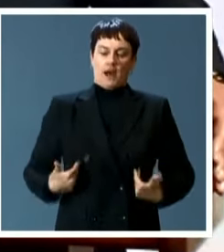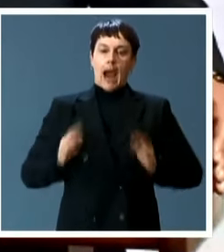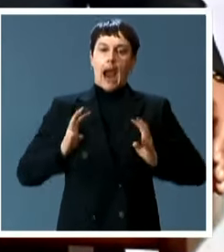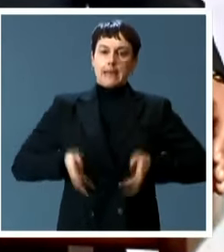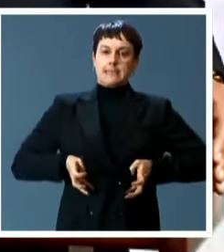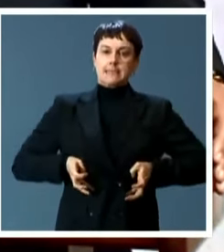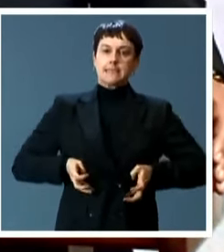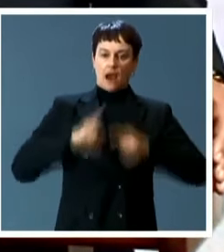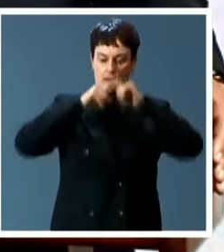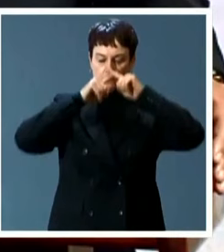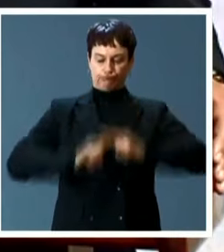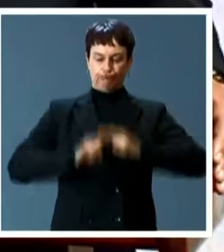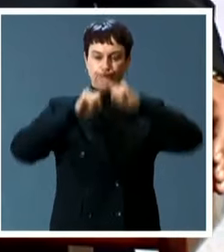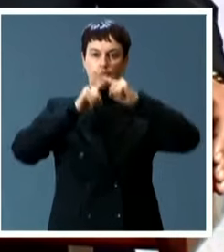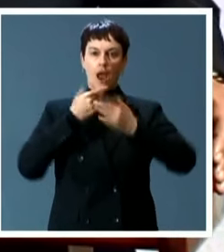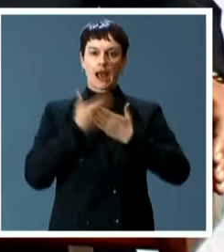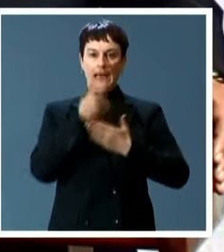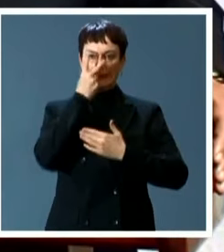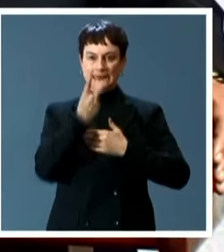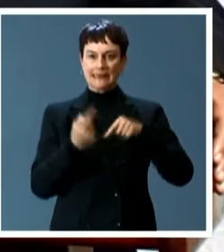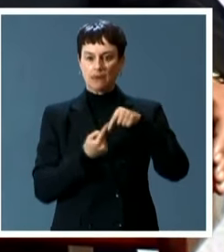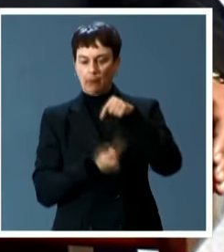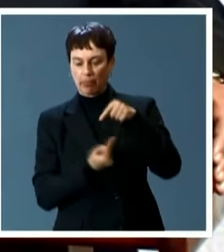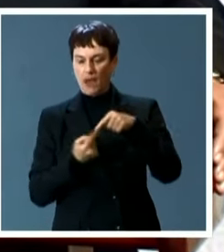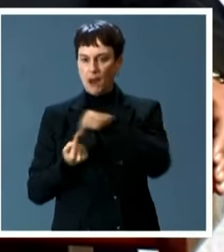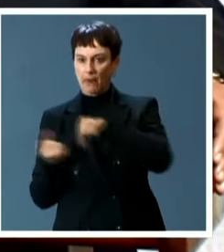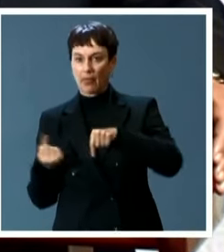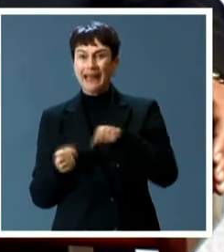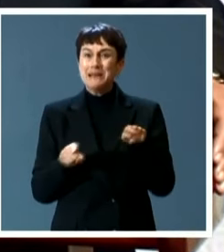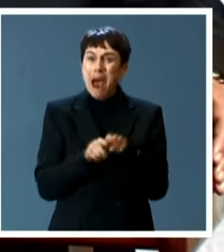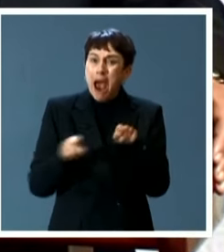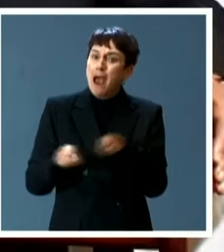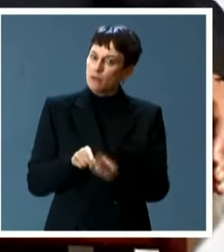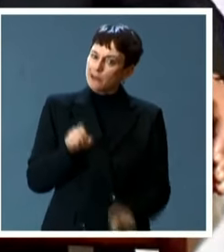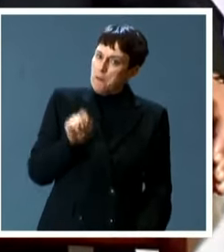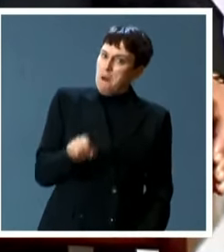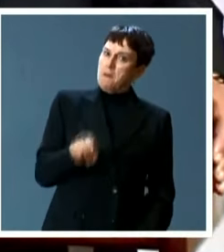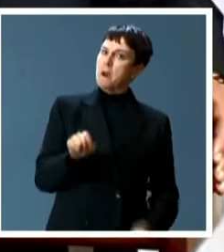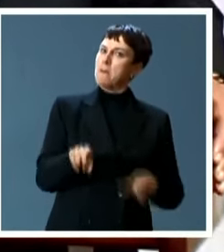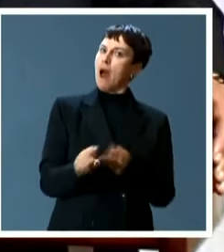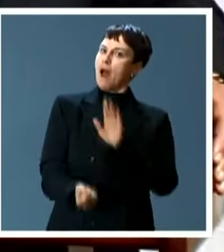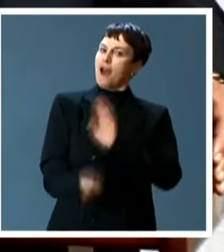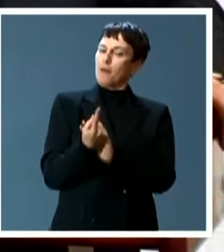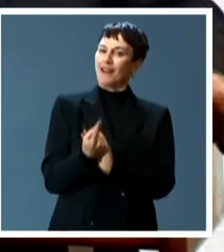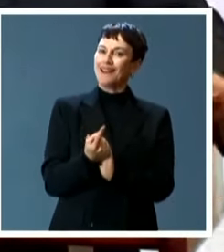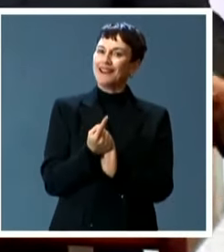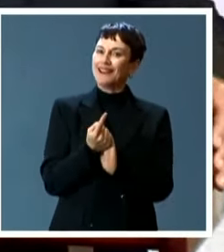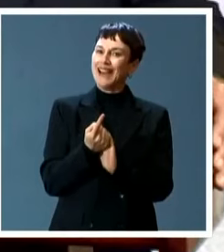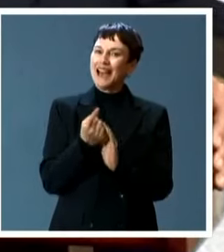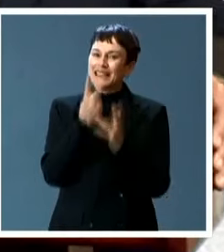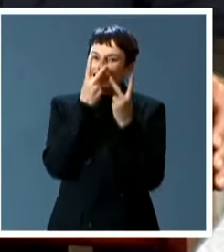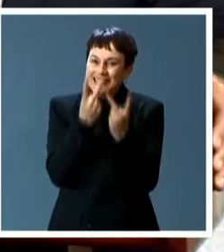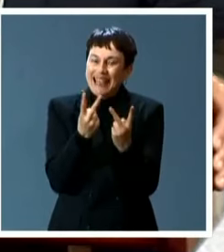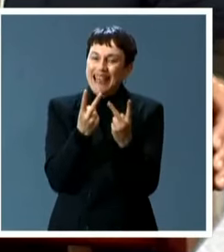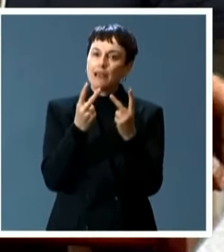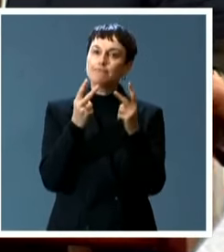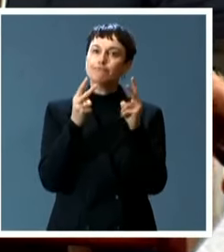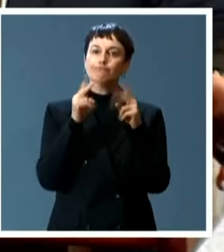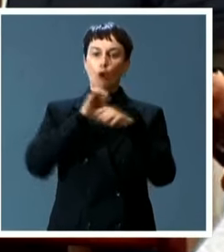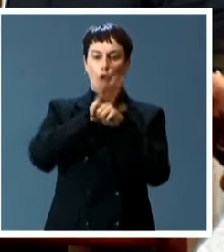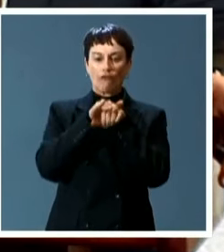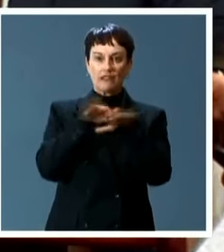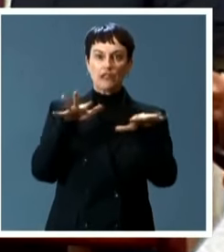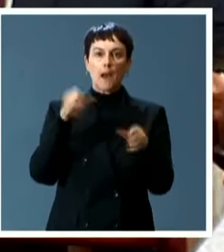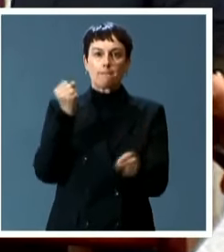have built. It is exposing fallacies, falsehoods everywhere. The lie that free markets can